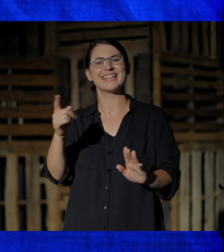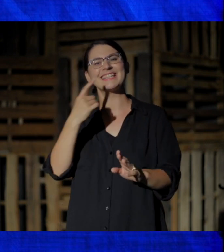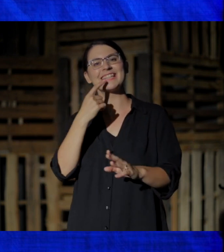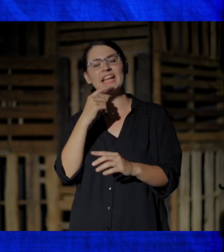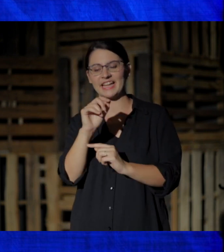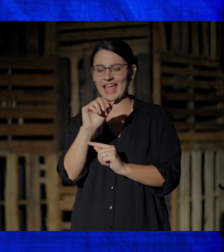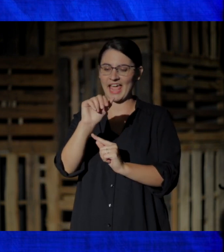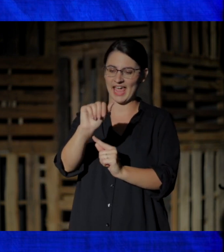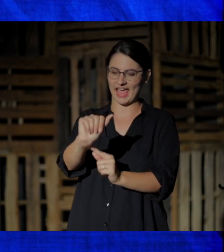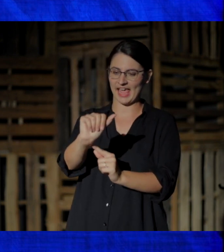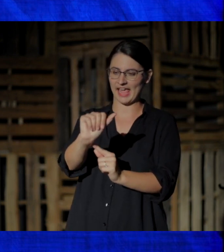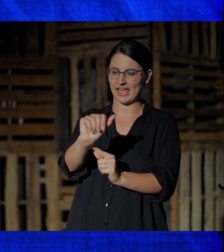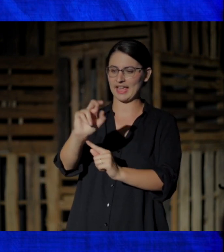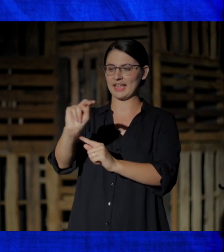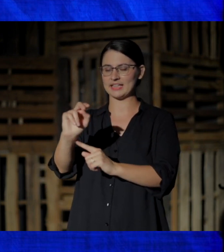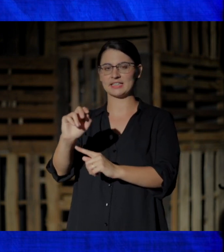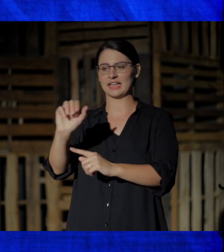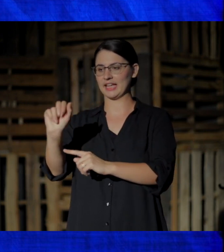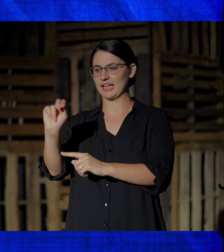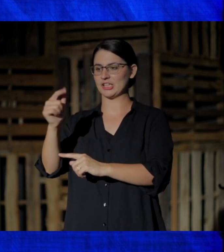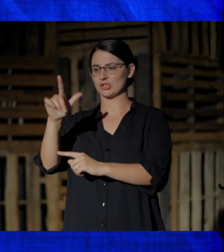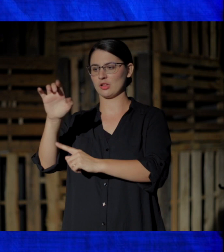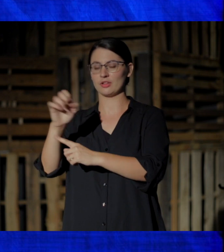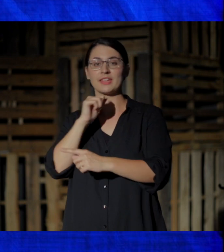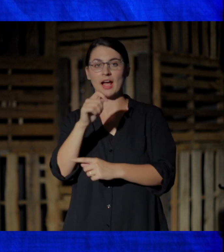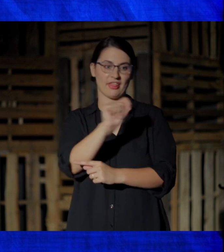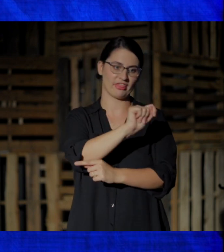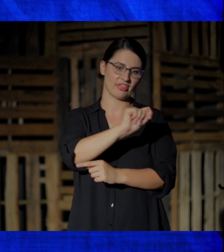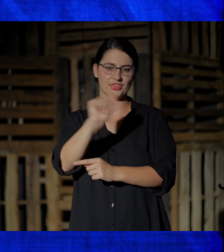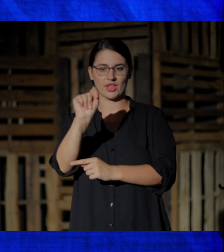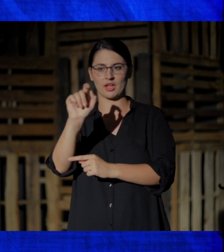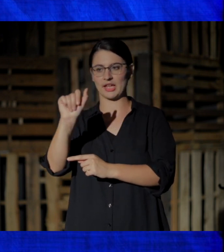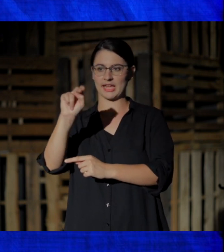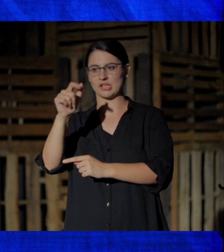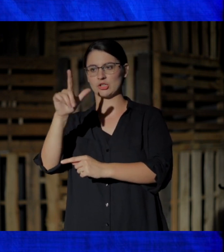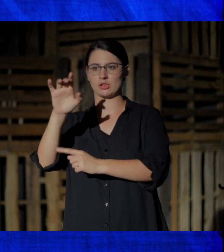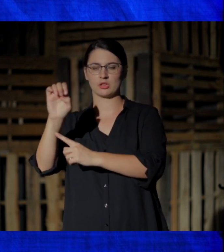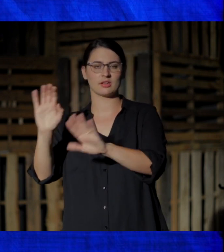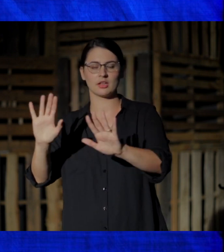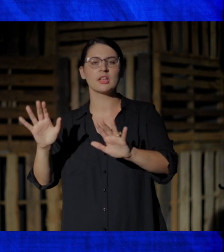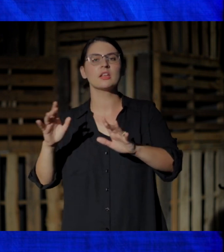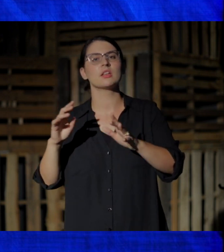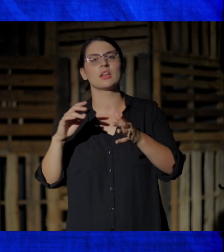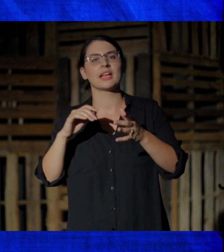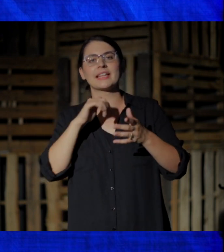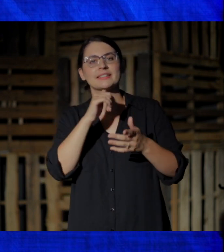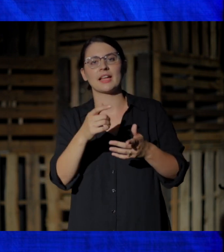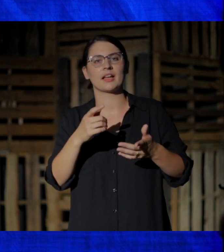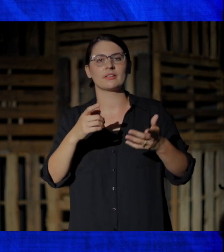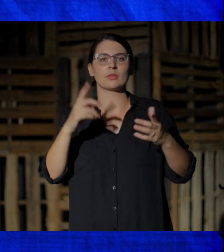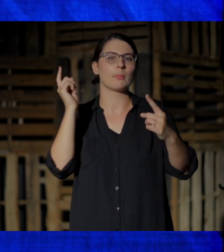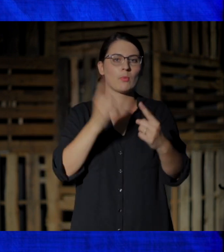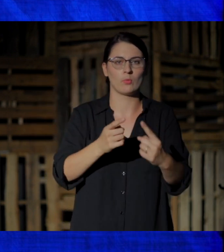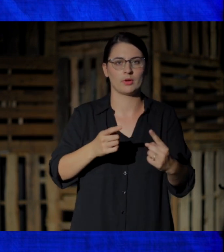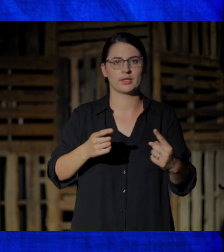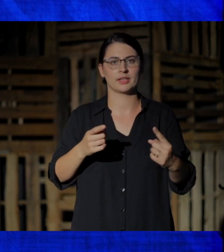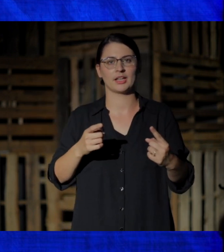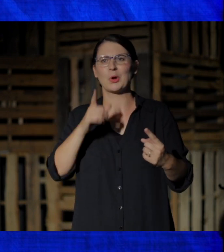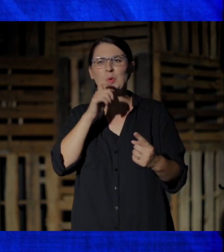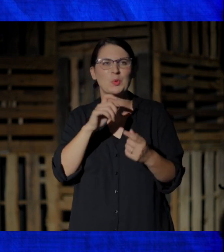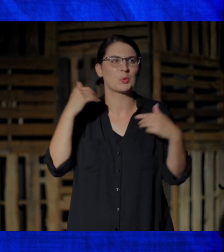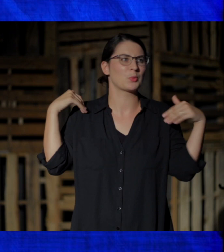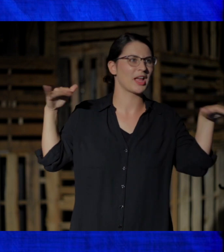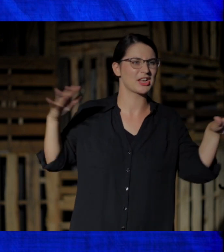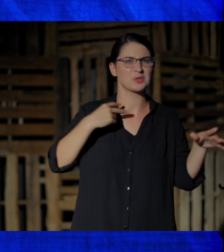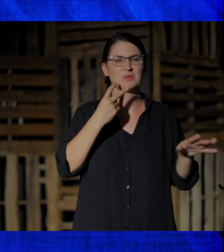that? There's not a thee in here, because who the angel is a ridiculous conversation to have. Who the angel is doesn't matter. The point is he